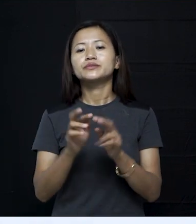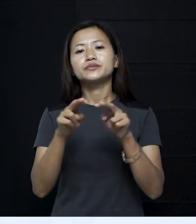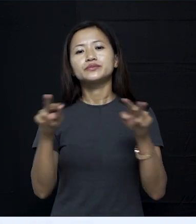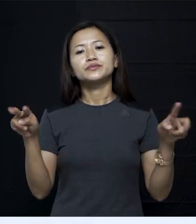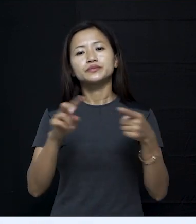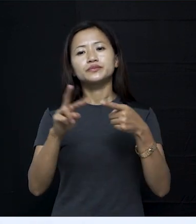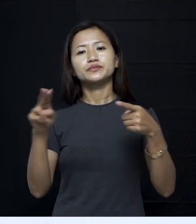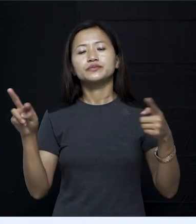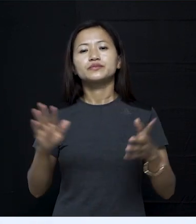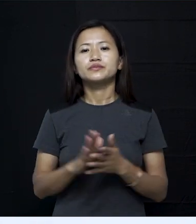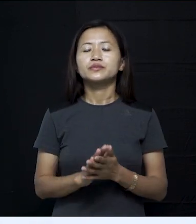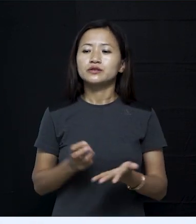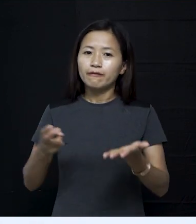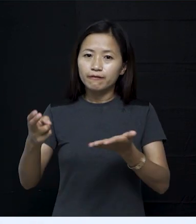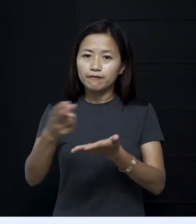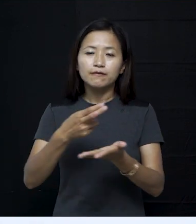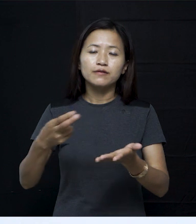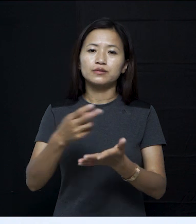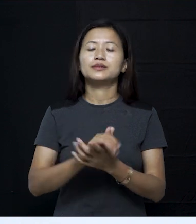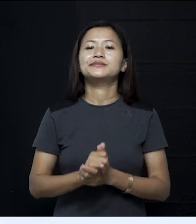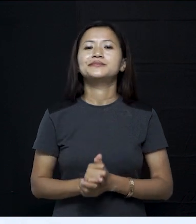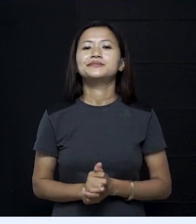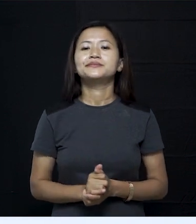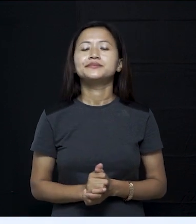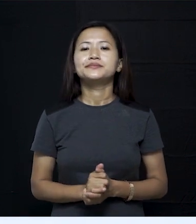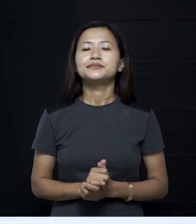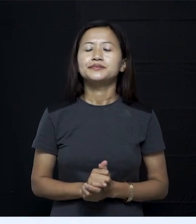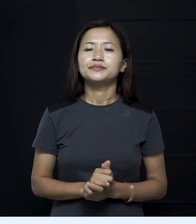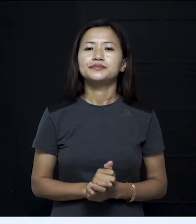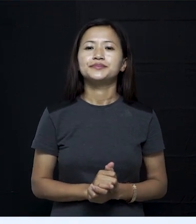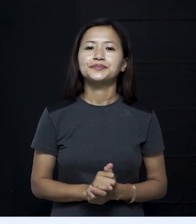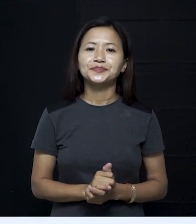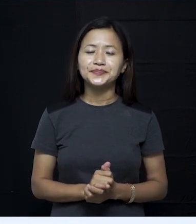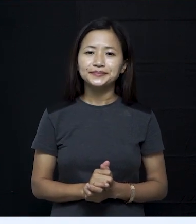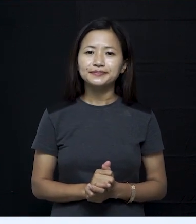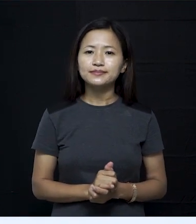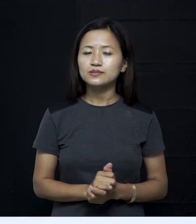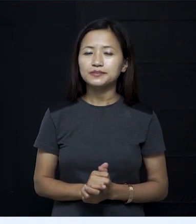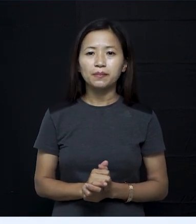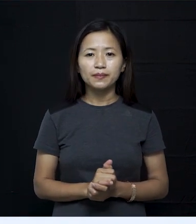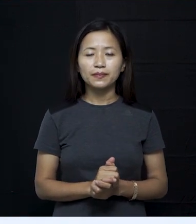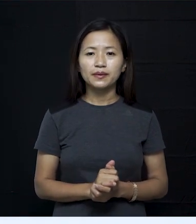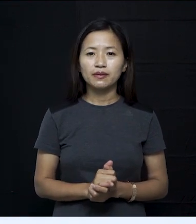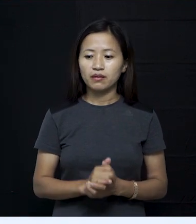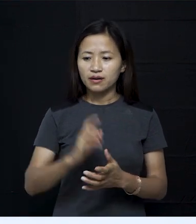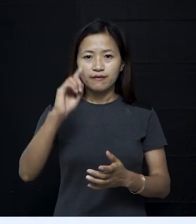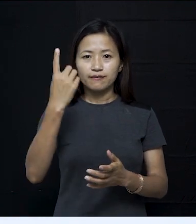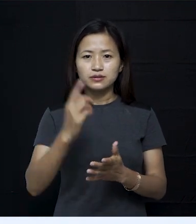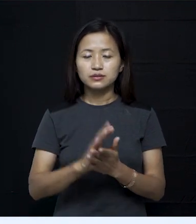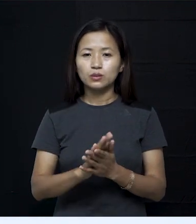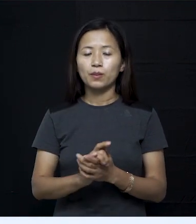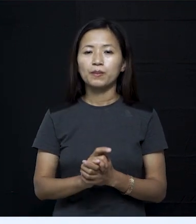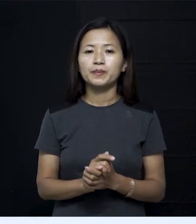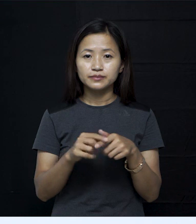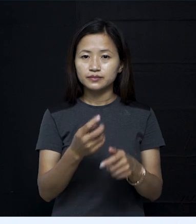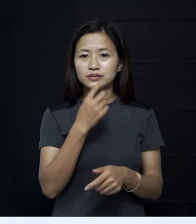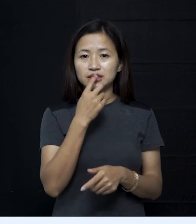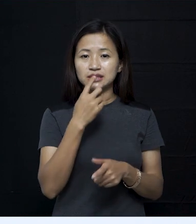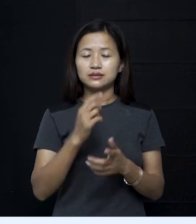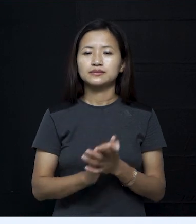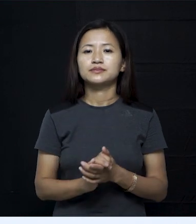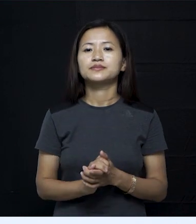okay, regarding the location, the climate, or the practices of the people and so on. So if you go into it, you will find